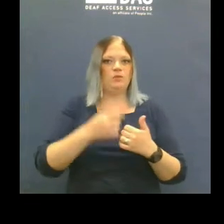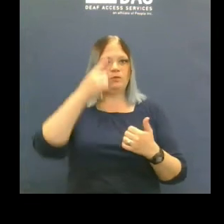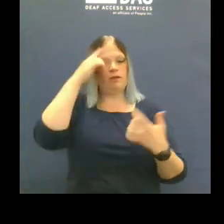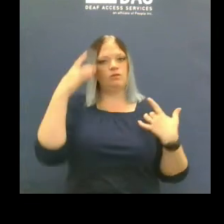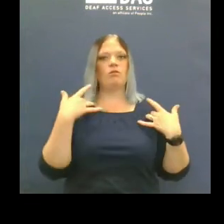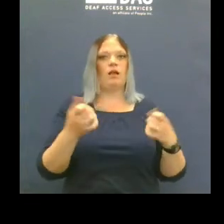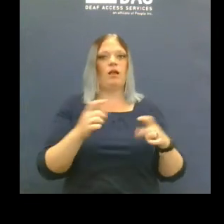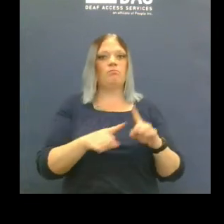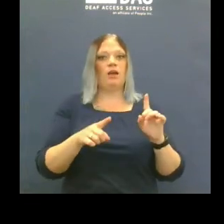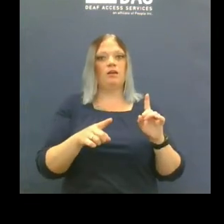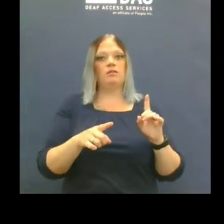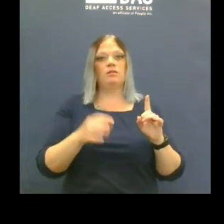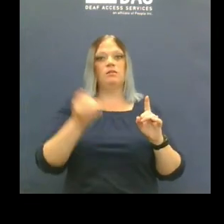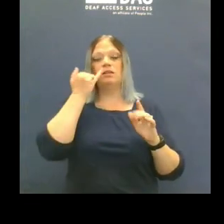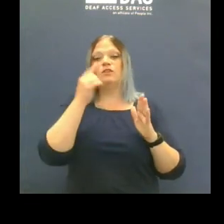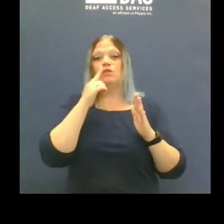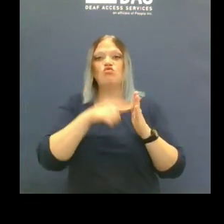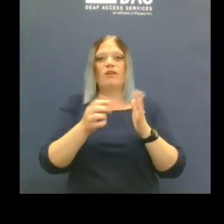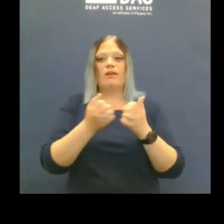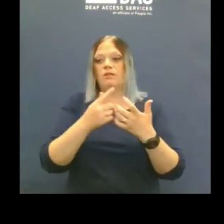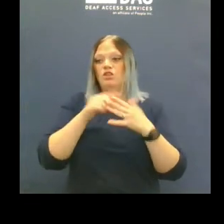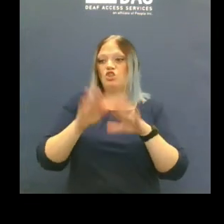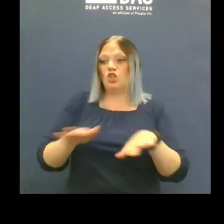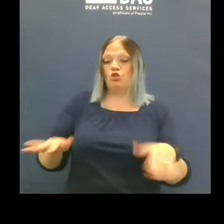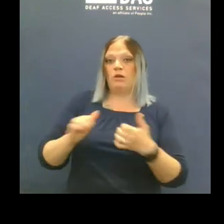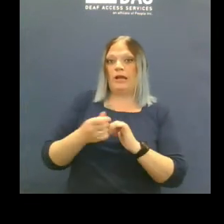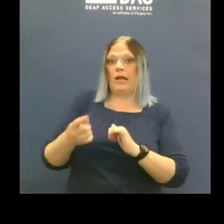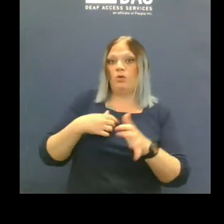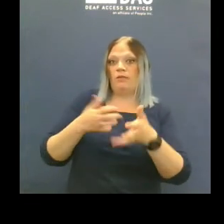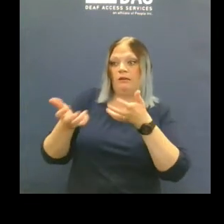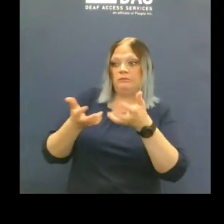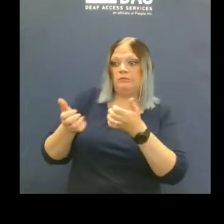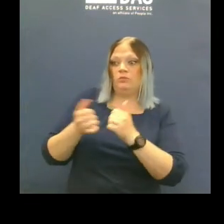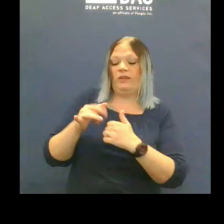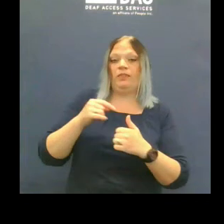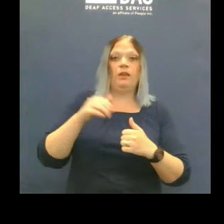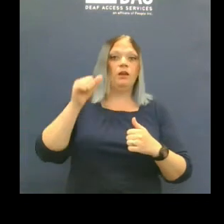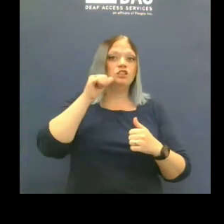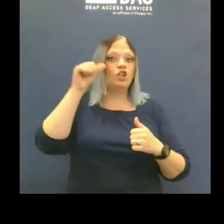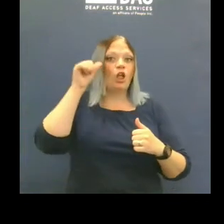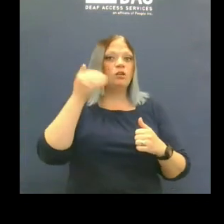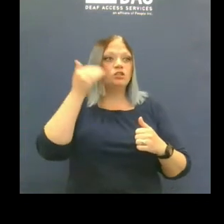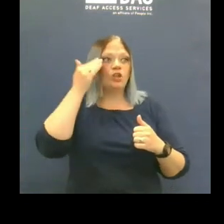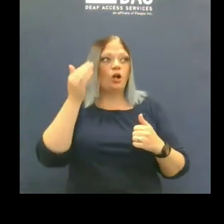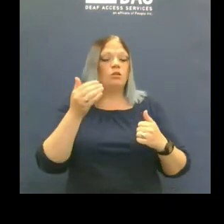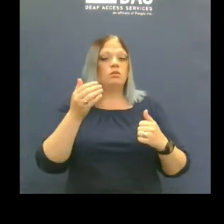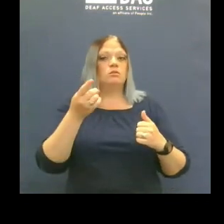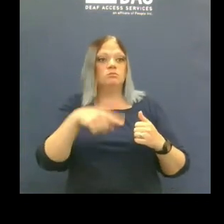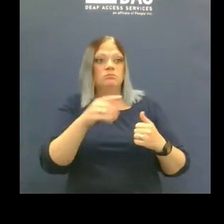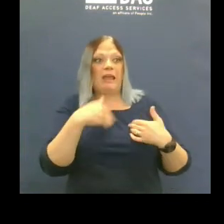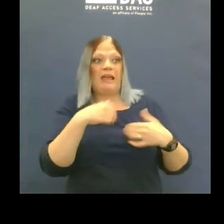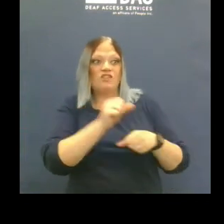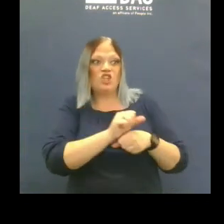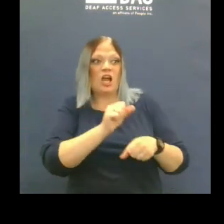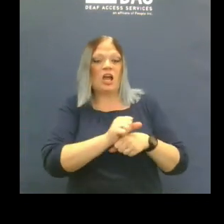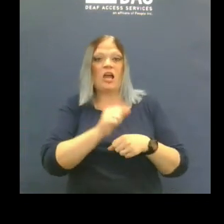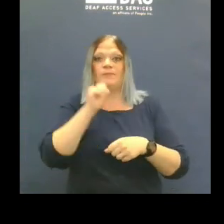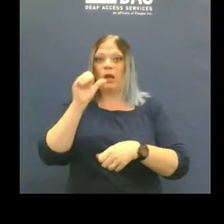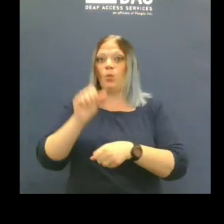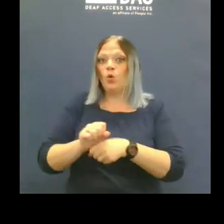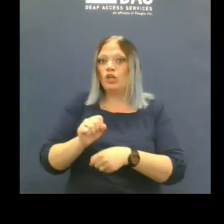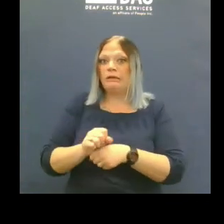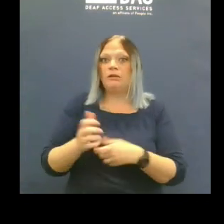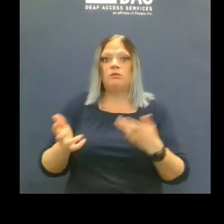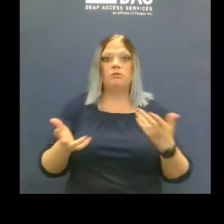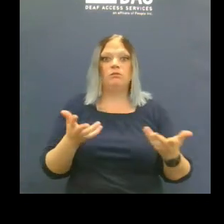But if you take a look, everything from your children, how are they dealing with it, to adults, to those that have jobs, those that are unemployed. So